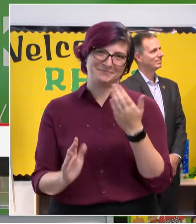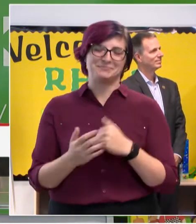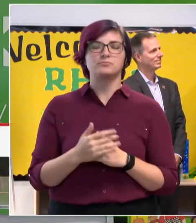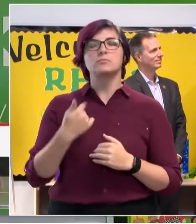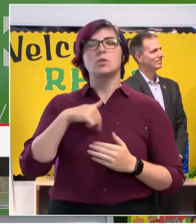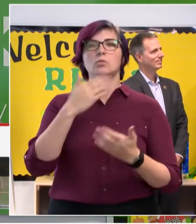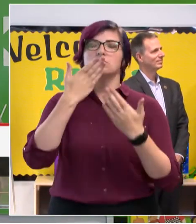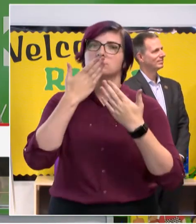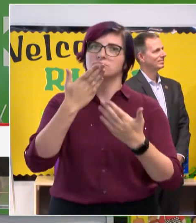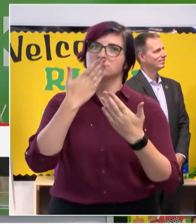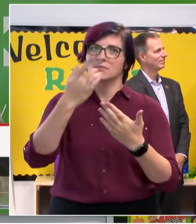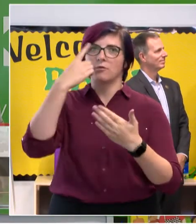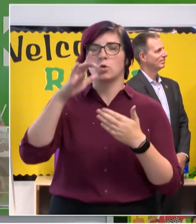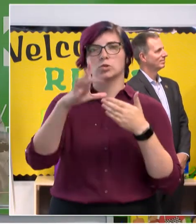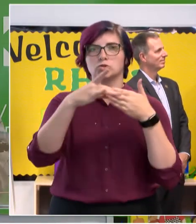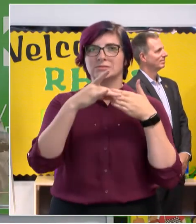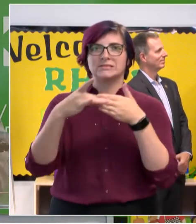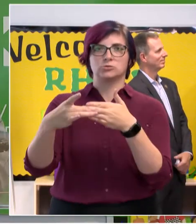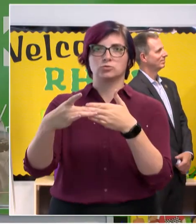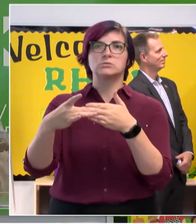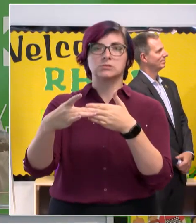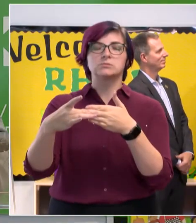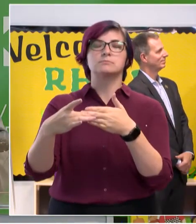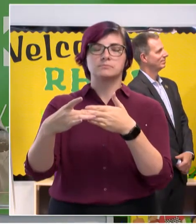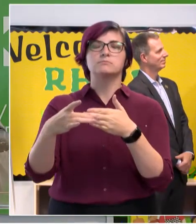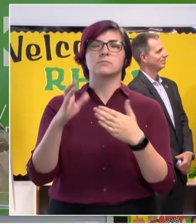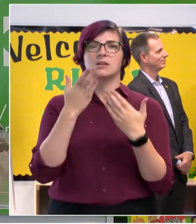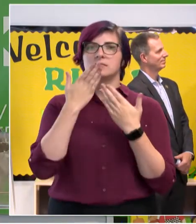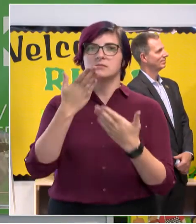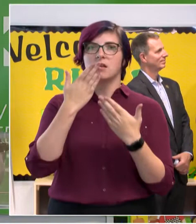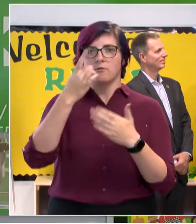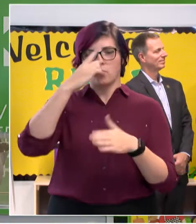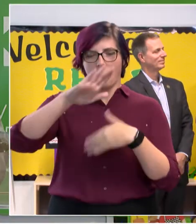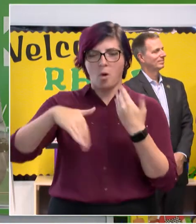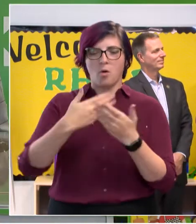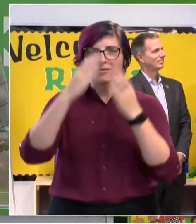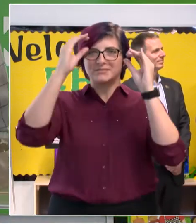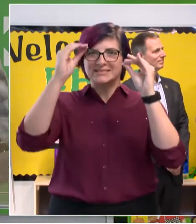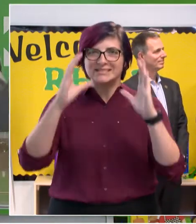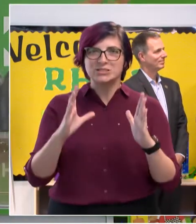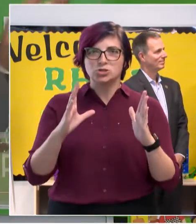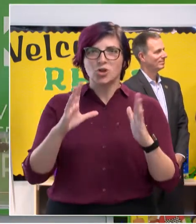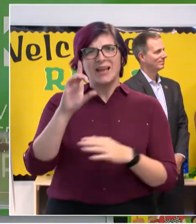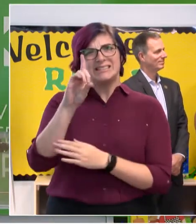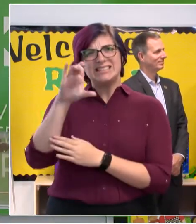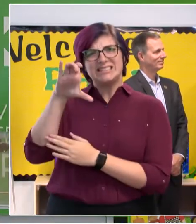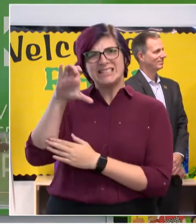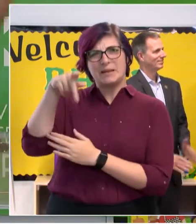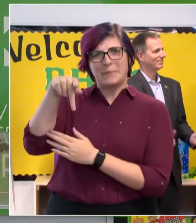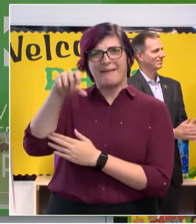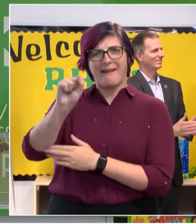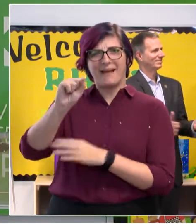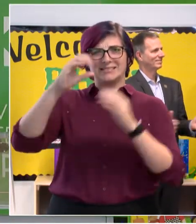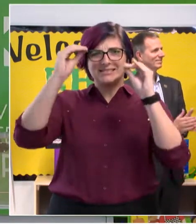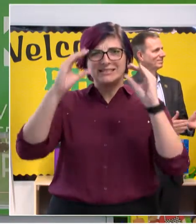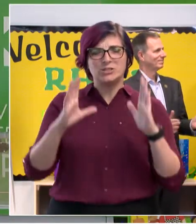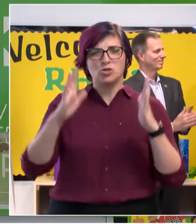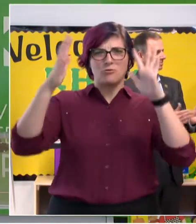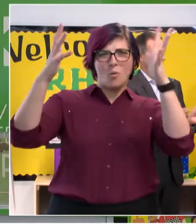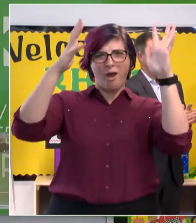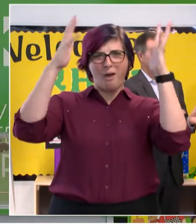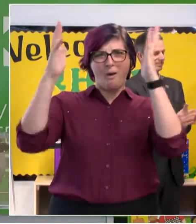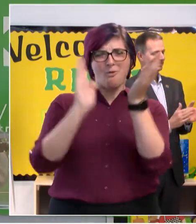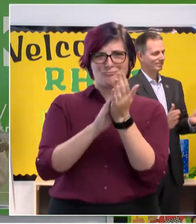your leadership, and we're very grateful for all of our teachers. Let's hear for DCPS teachers. Give them a big round